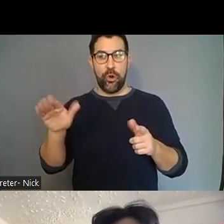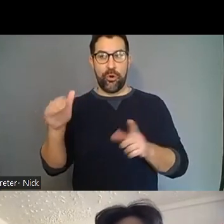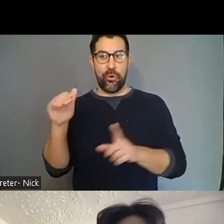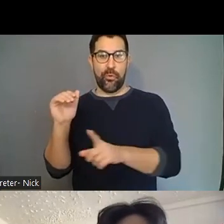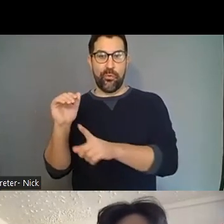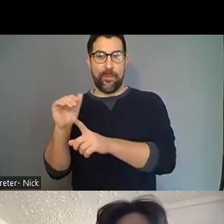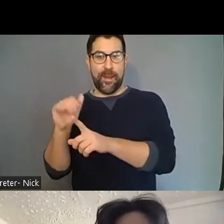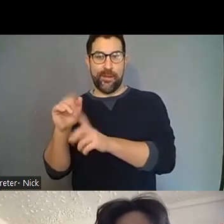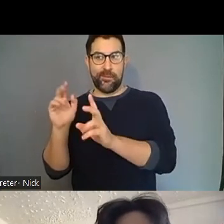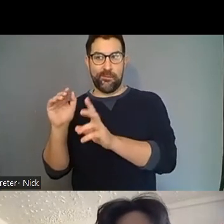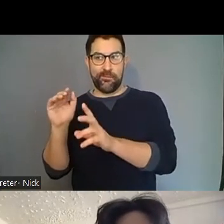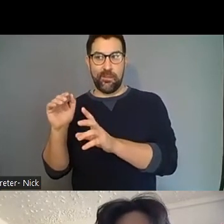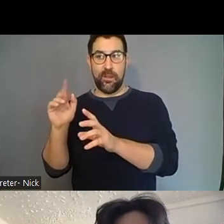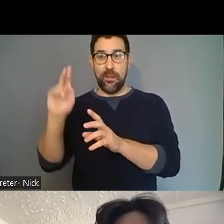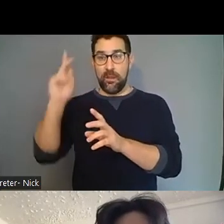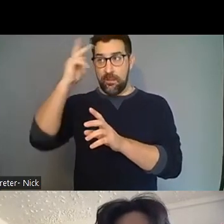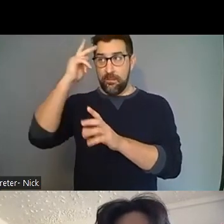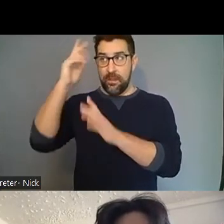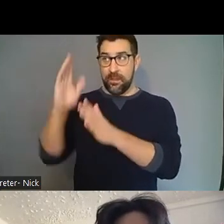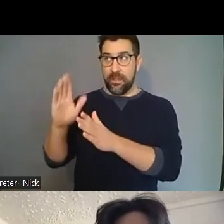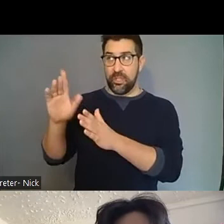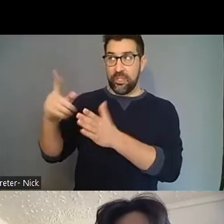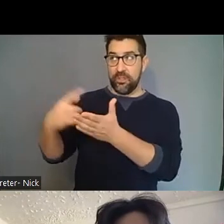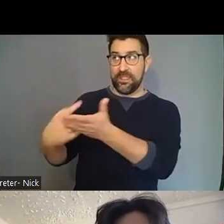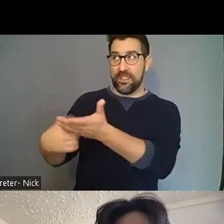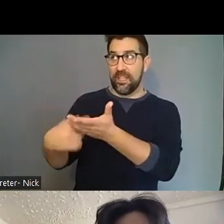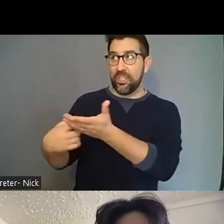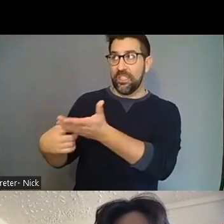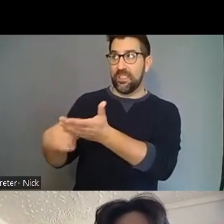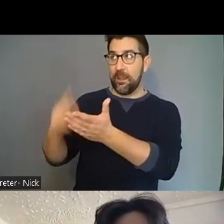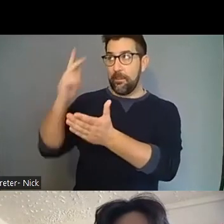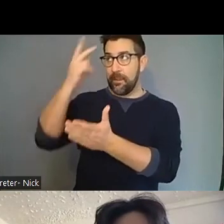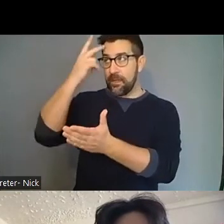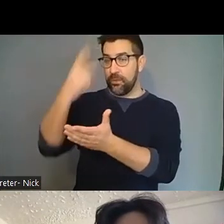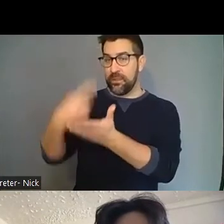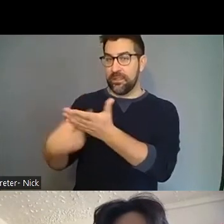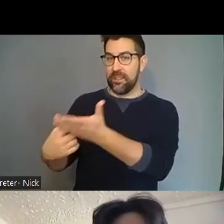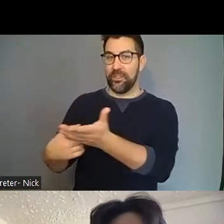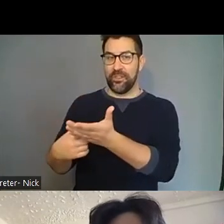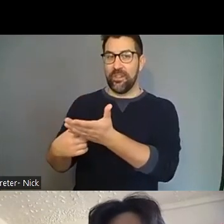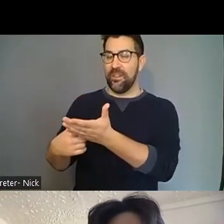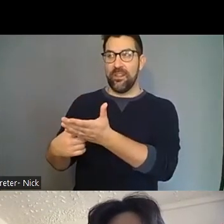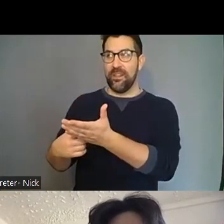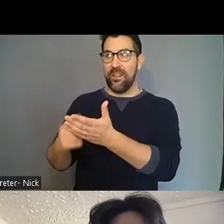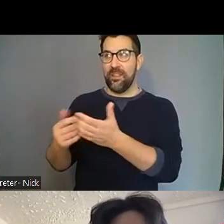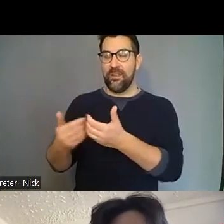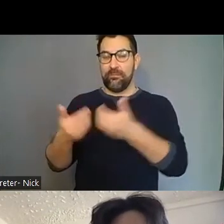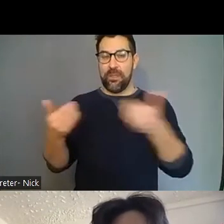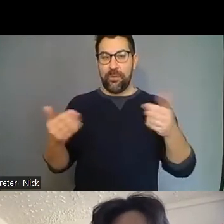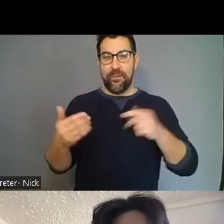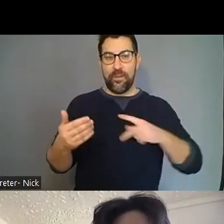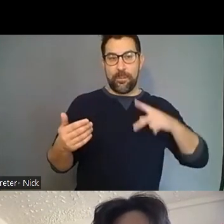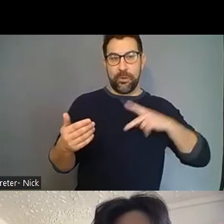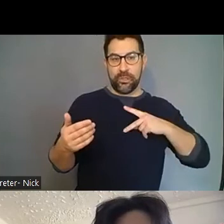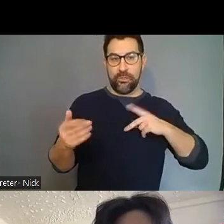about politicians' discussions of political in ways that are divorced from the personal. And